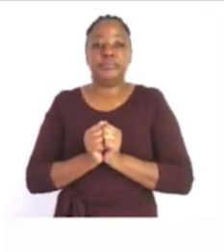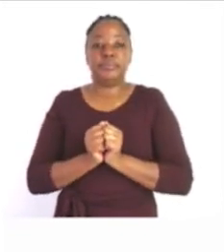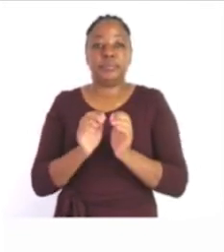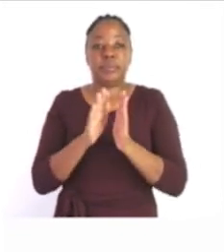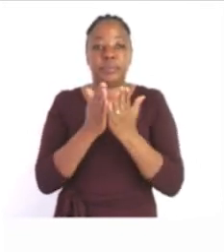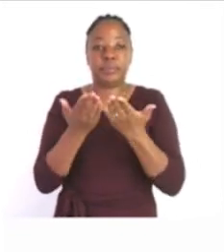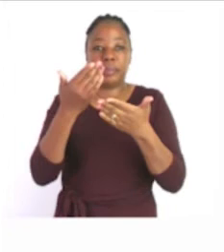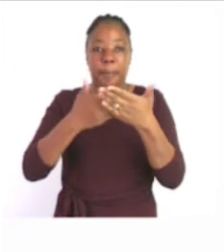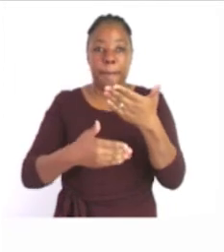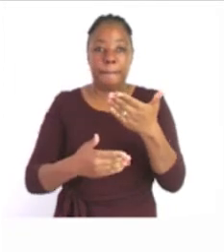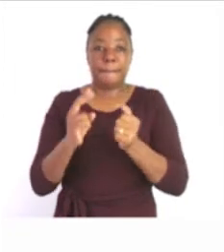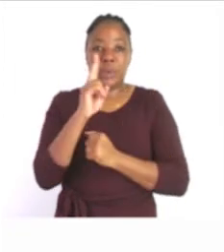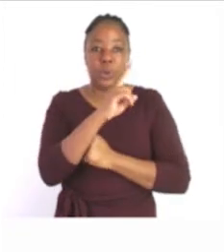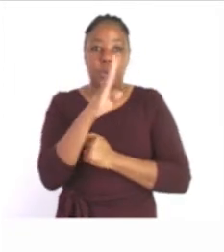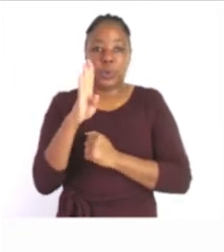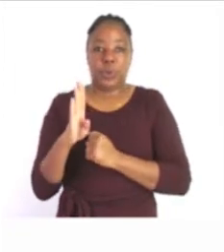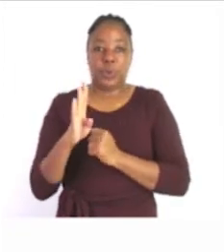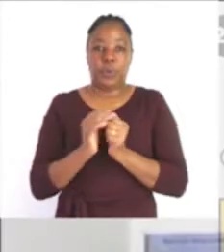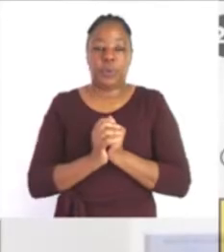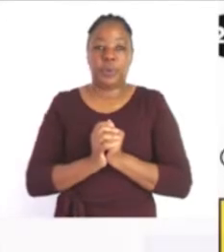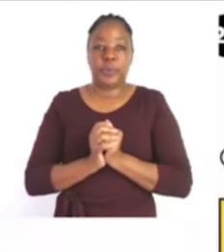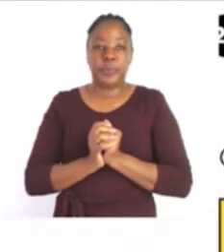page 24.